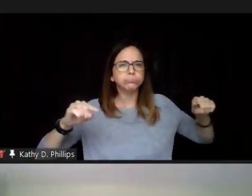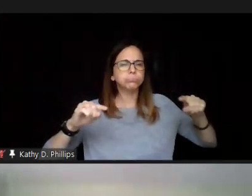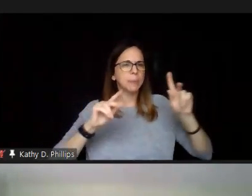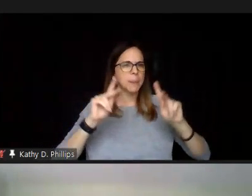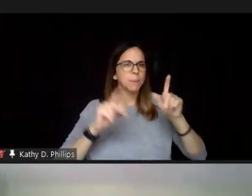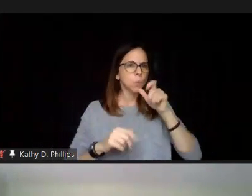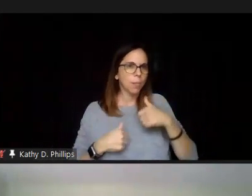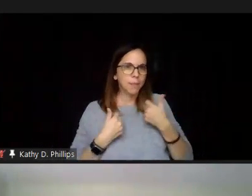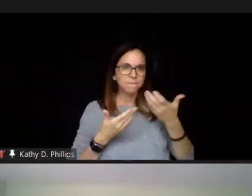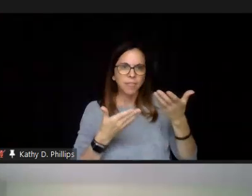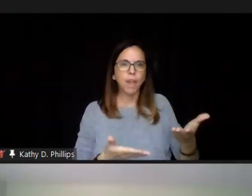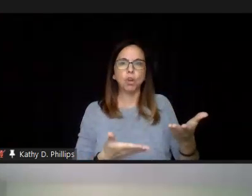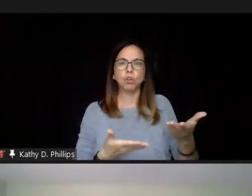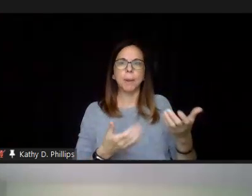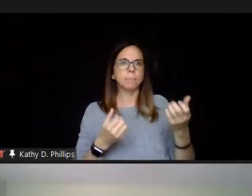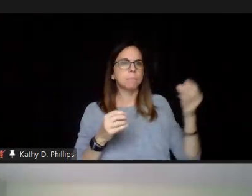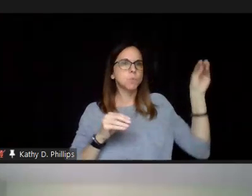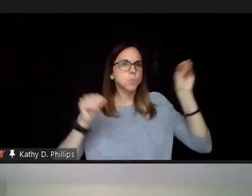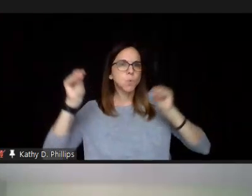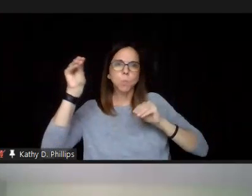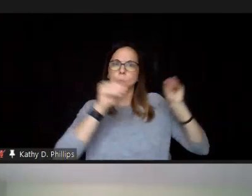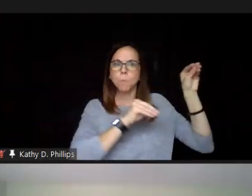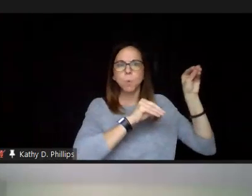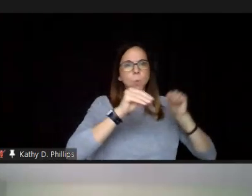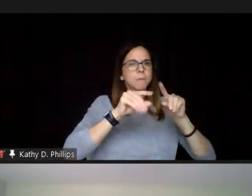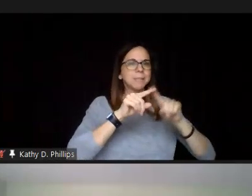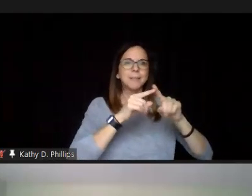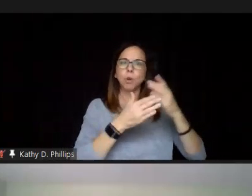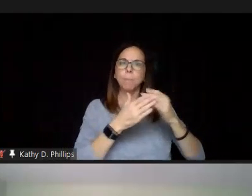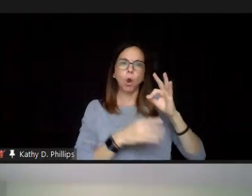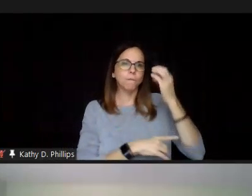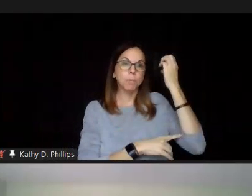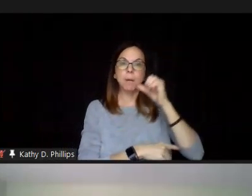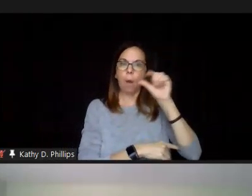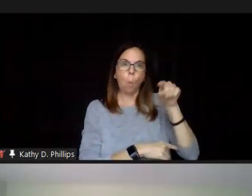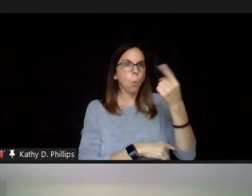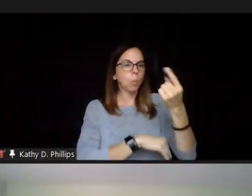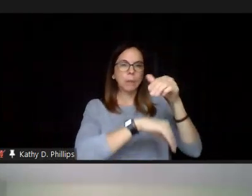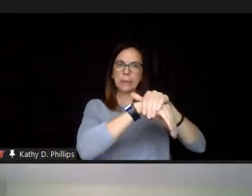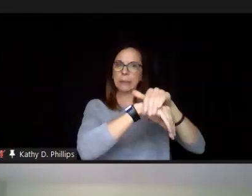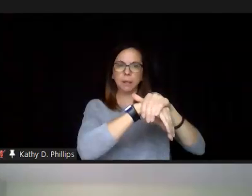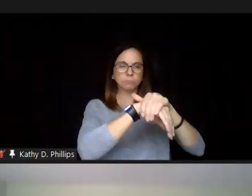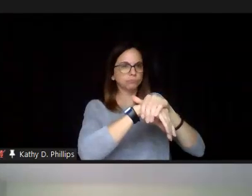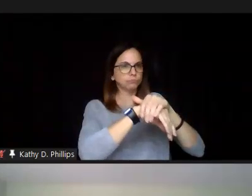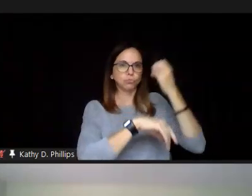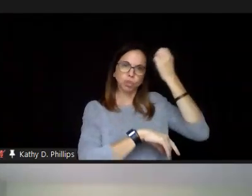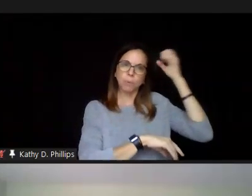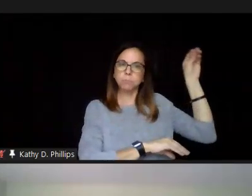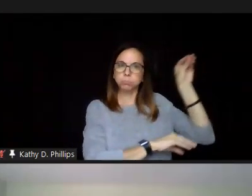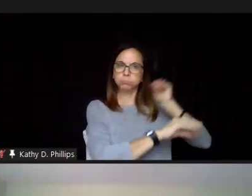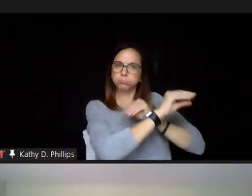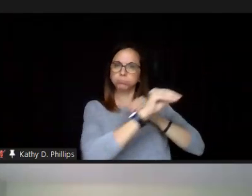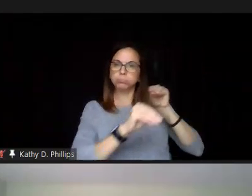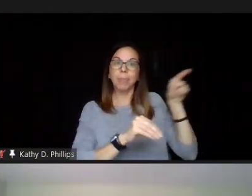were who lived there. They came from many different parts of Europe, not just England. And when they traveled here, they brought their